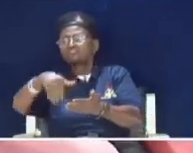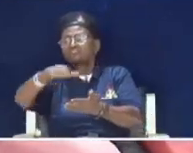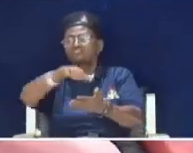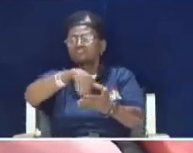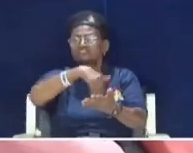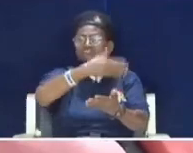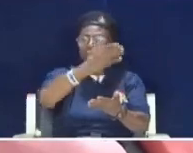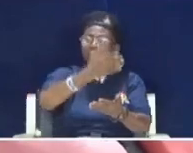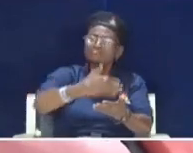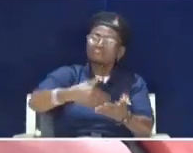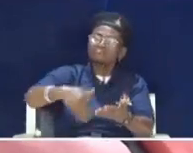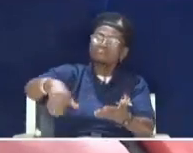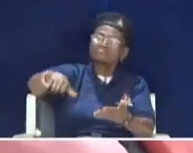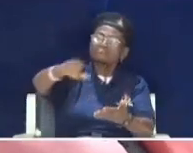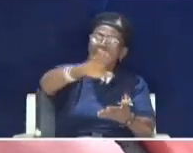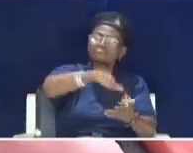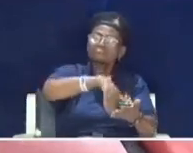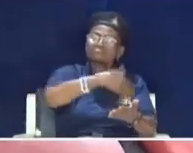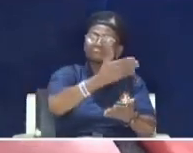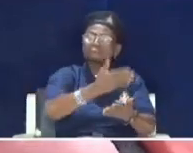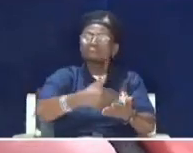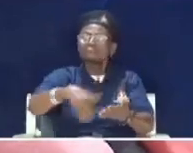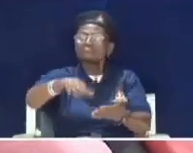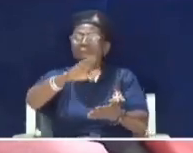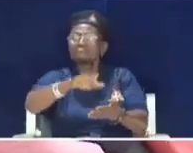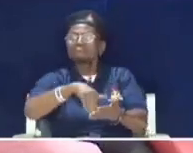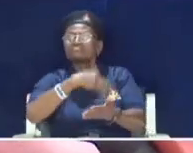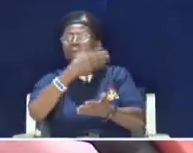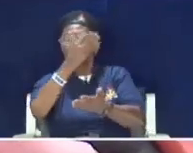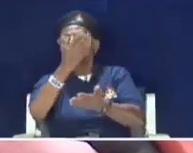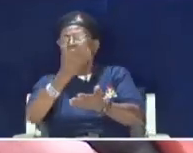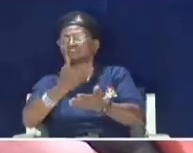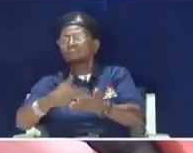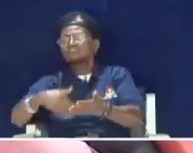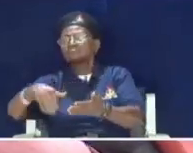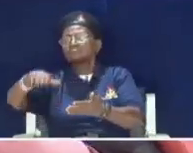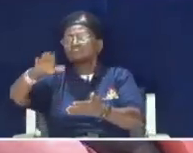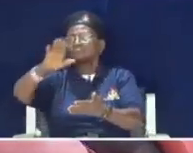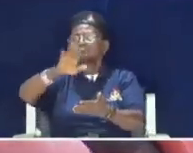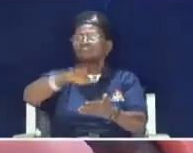glory you see. For his glory